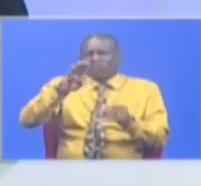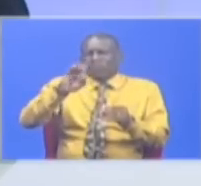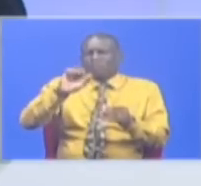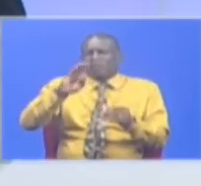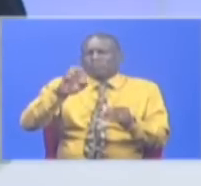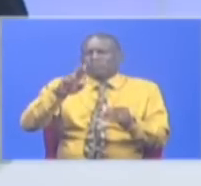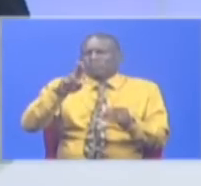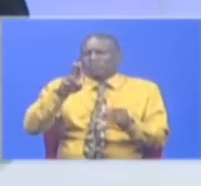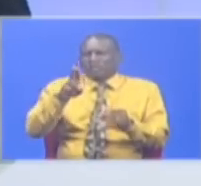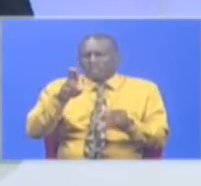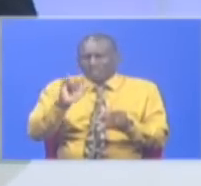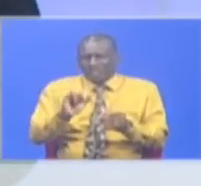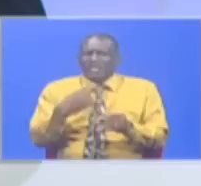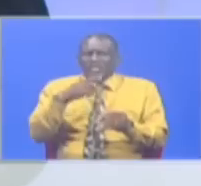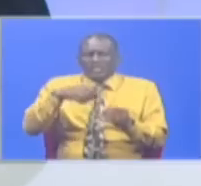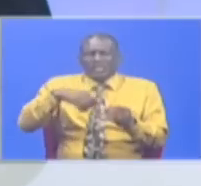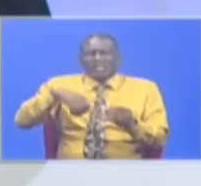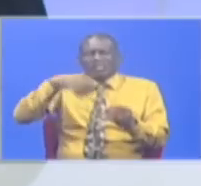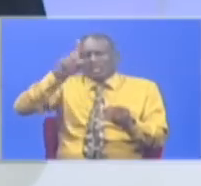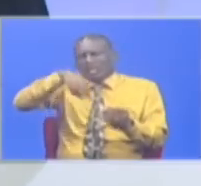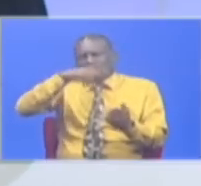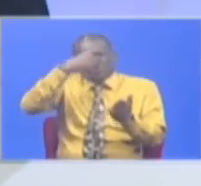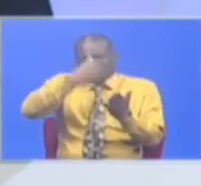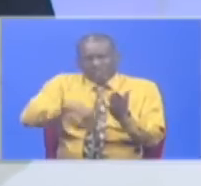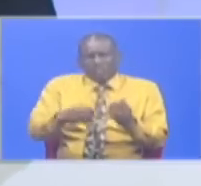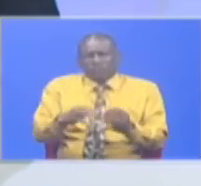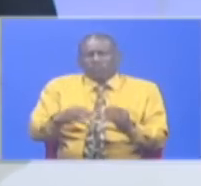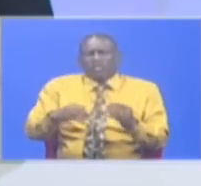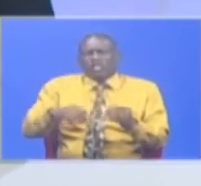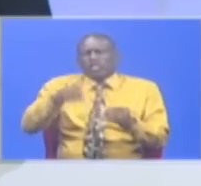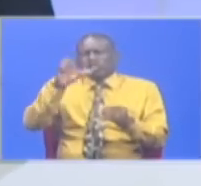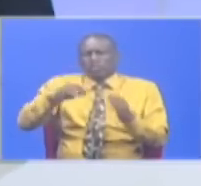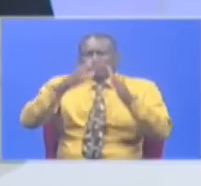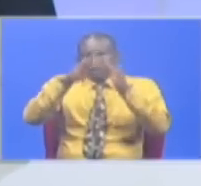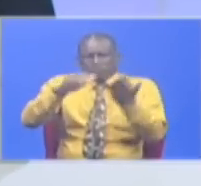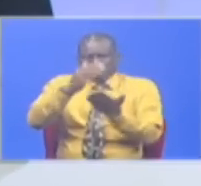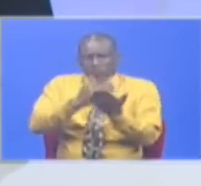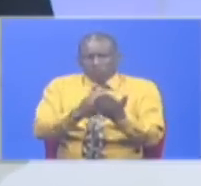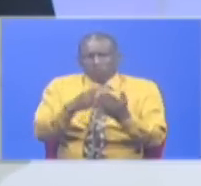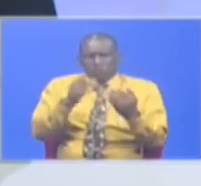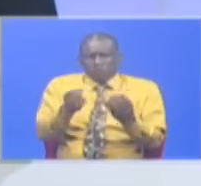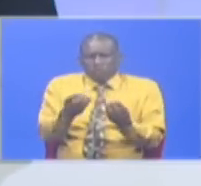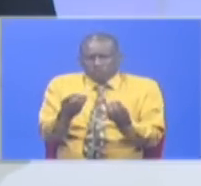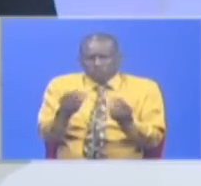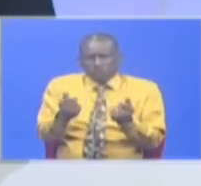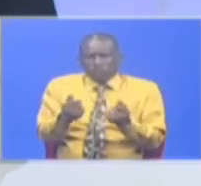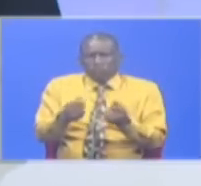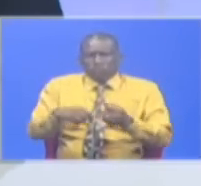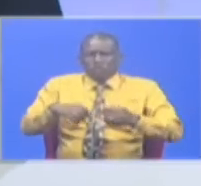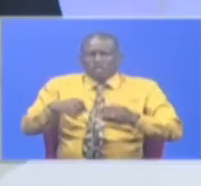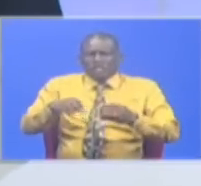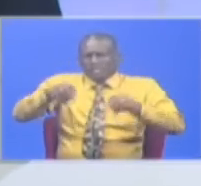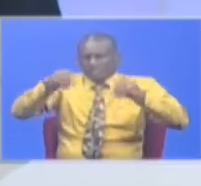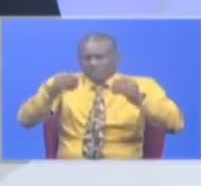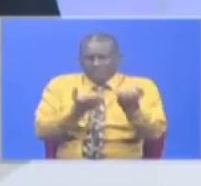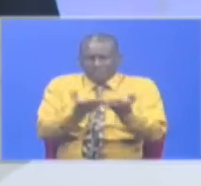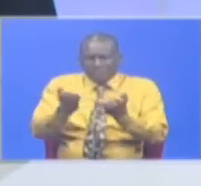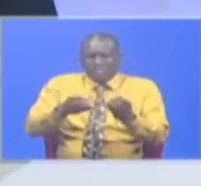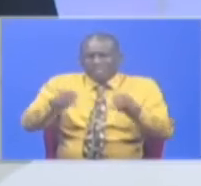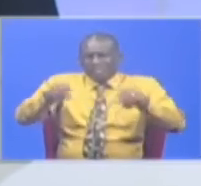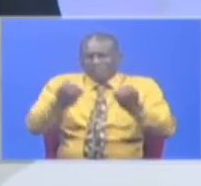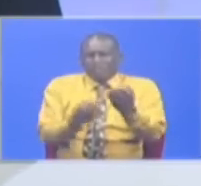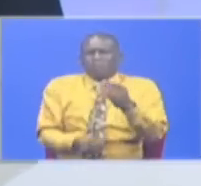demand for the government's affordable housing program to turn around the dwindling fortunes of the cement industry. Cement production